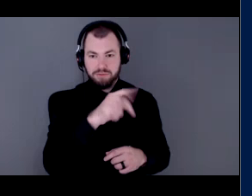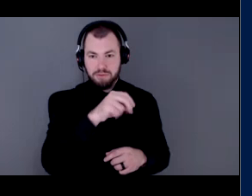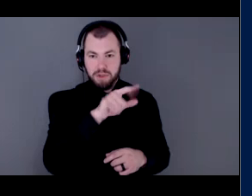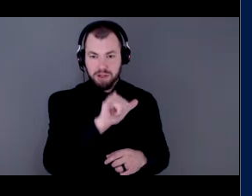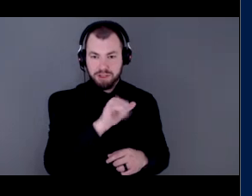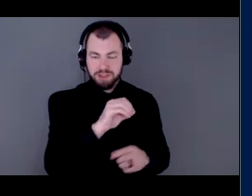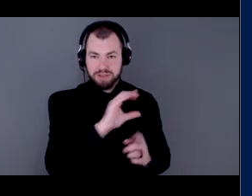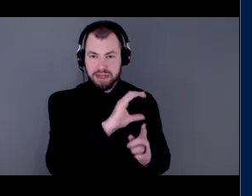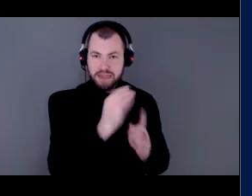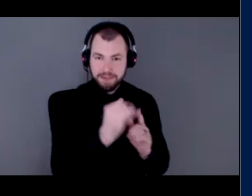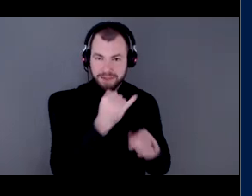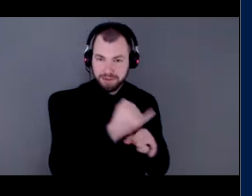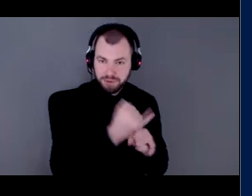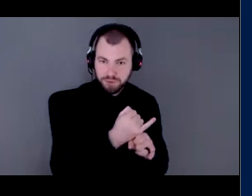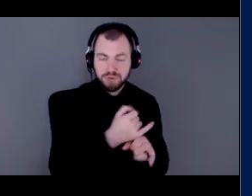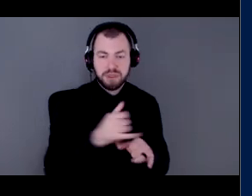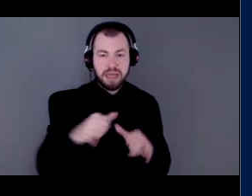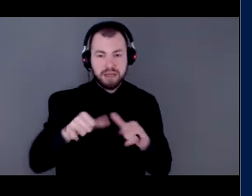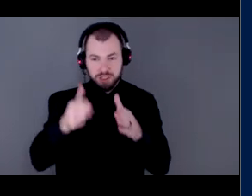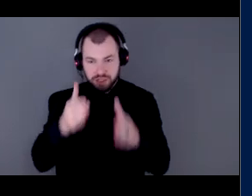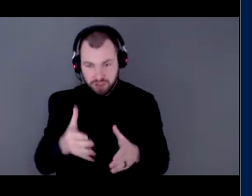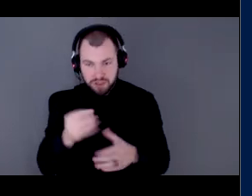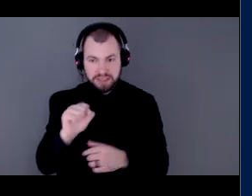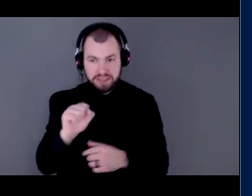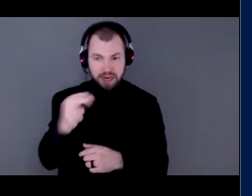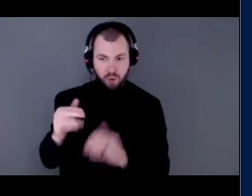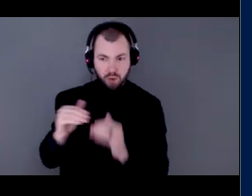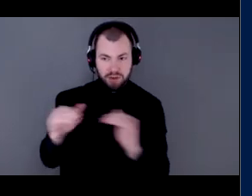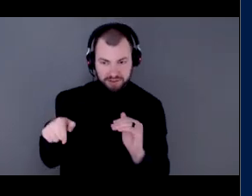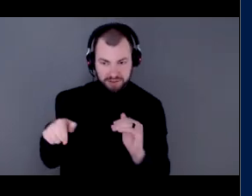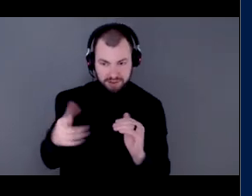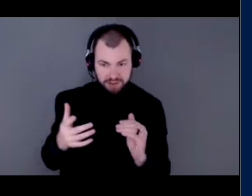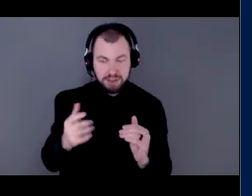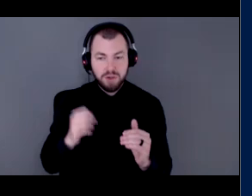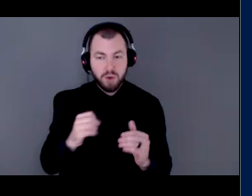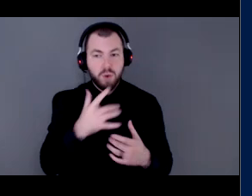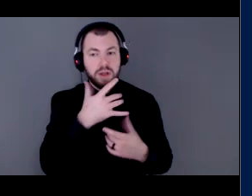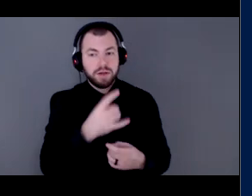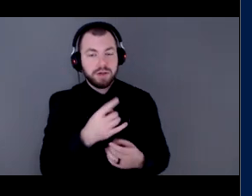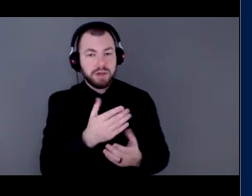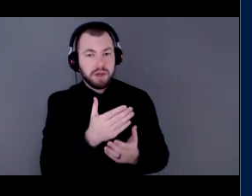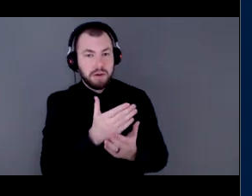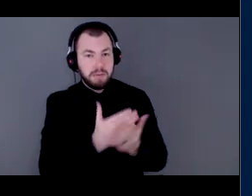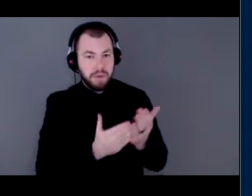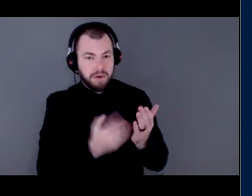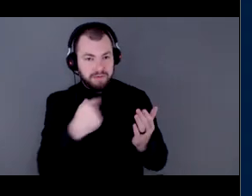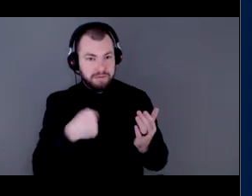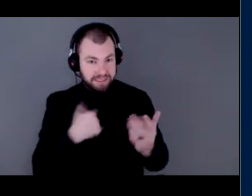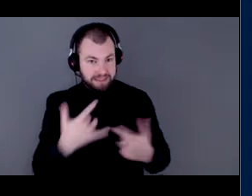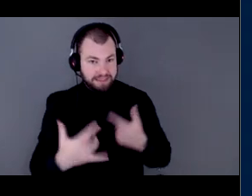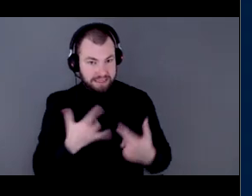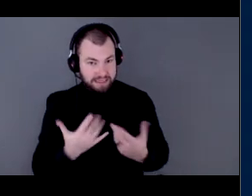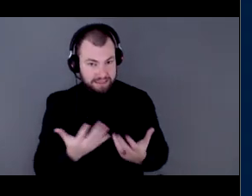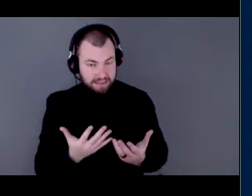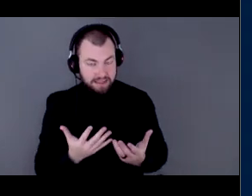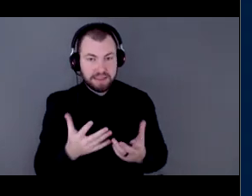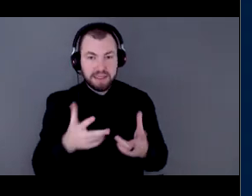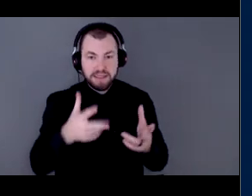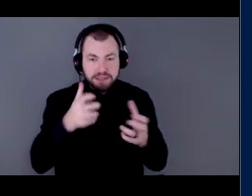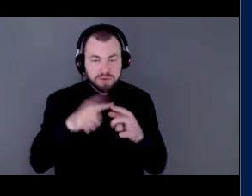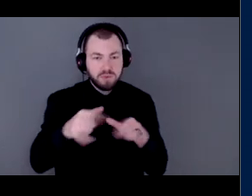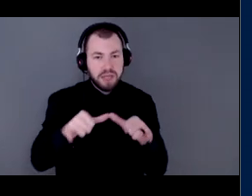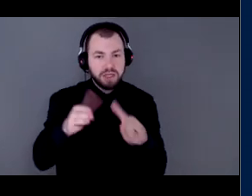people, and also other stakeholder members. So the interesting part of for me, that is exciting for me, is to listen to all these engineers talk about